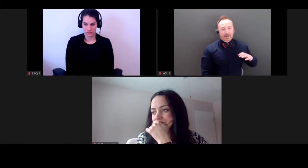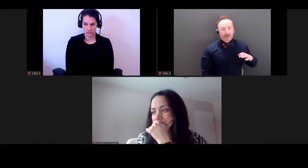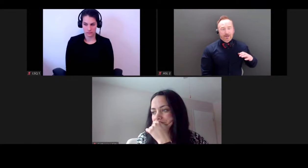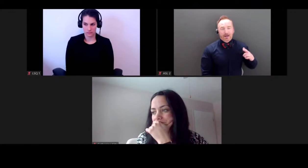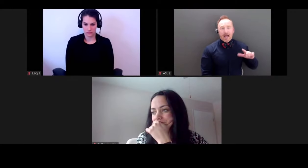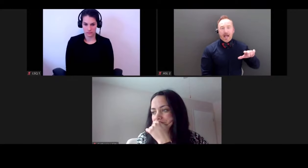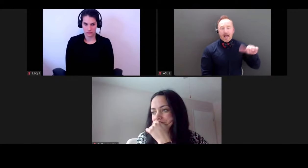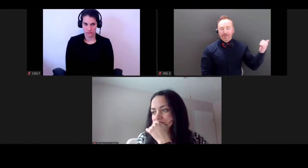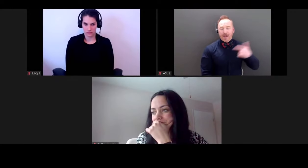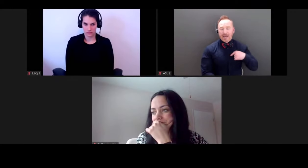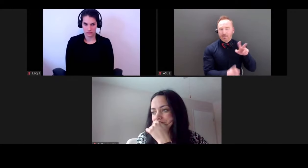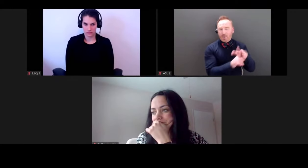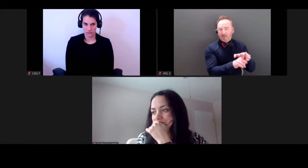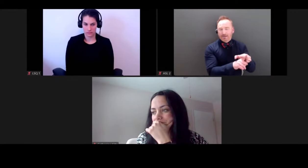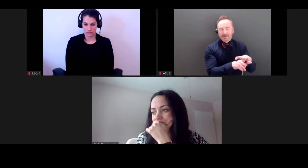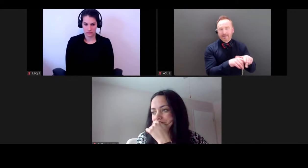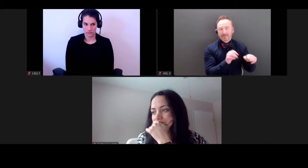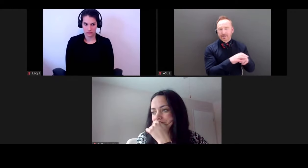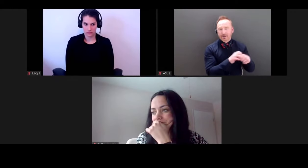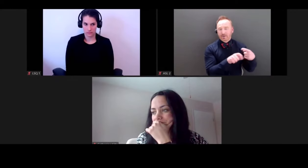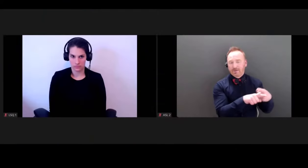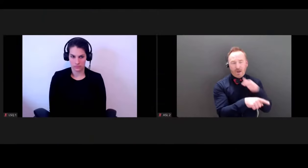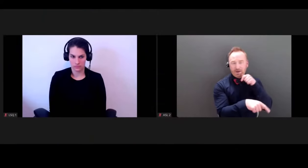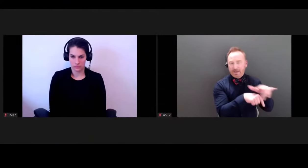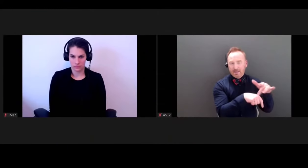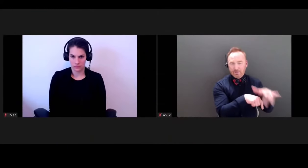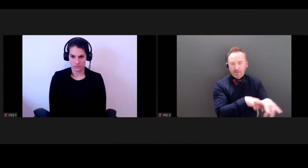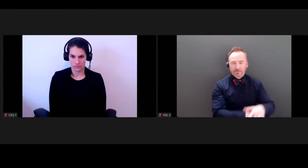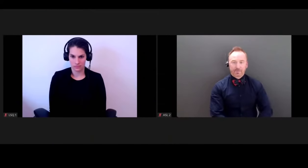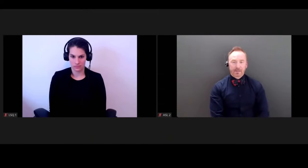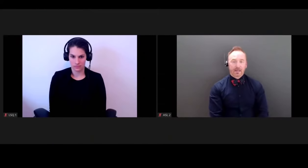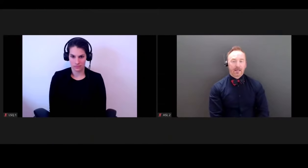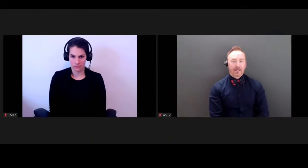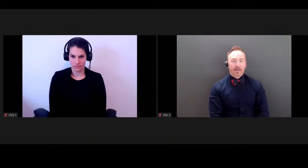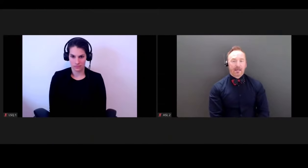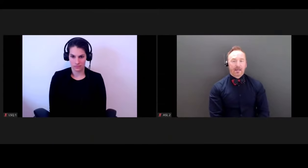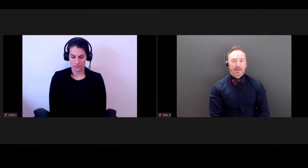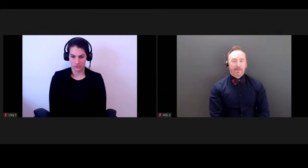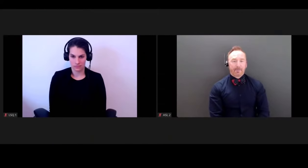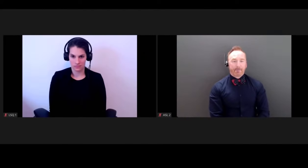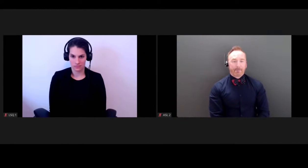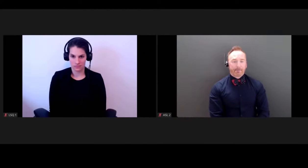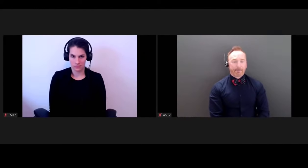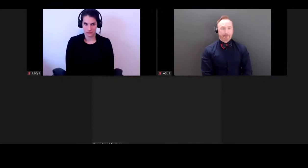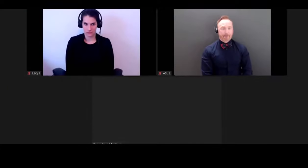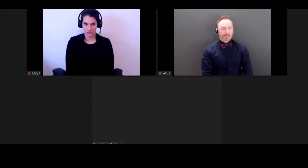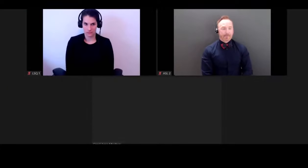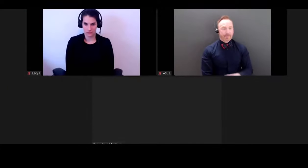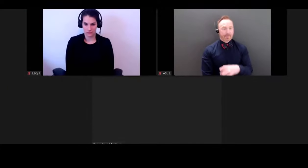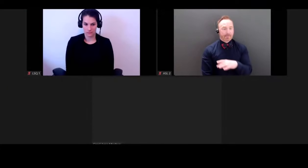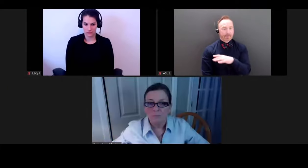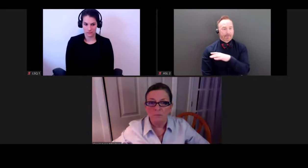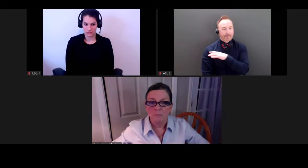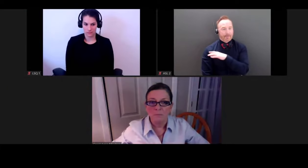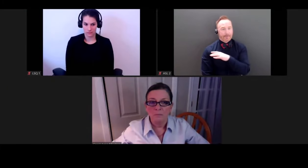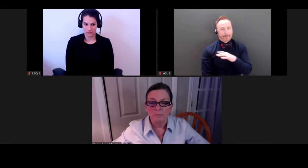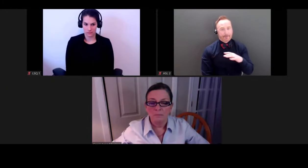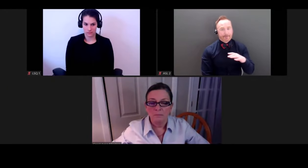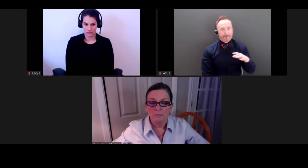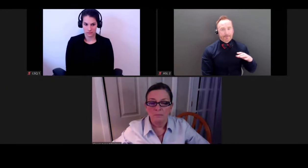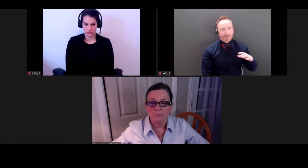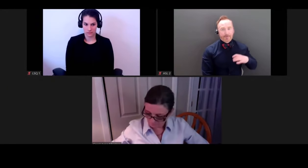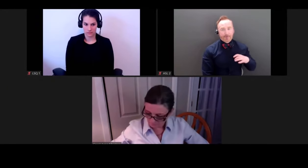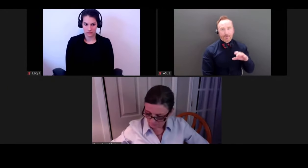unavailable. It'll be Councillor Meehan, and then we have a Police Service Board member Nierman, Sueda, and